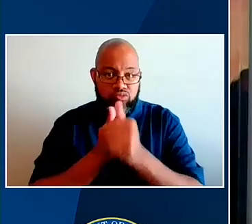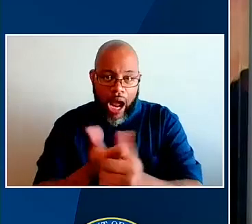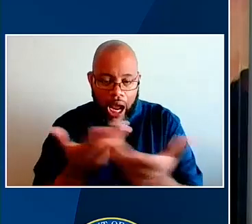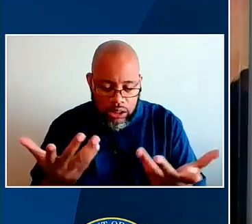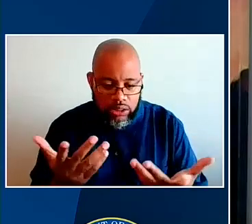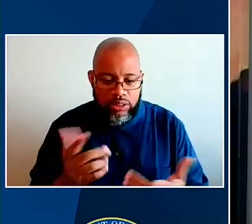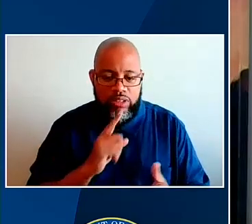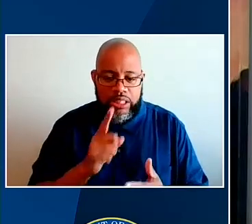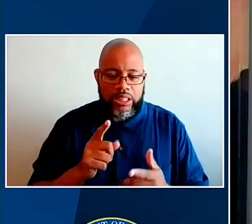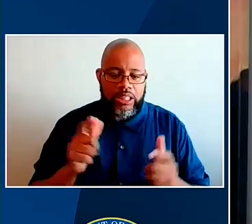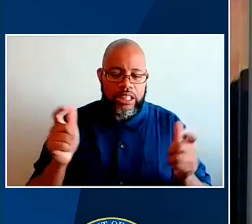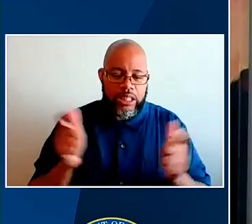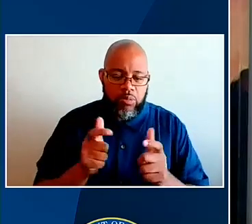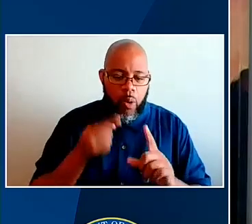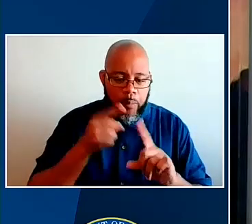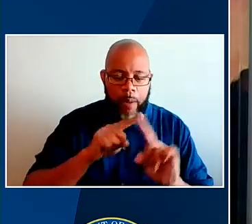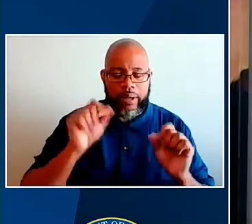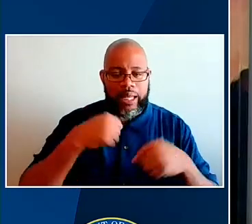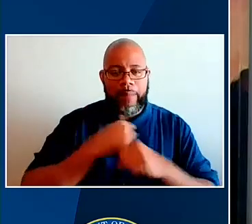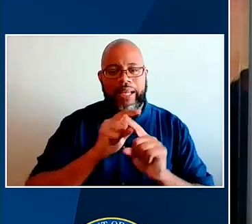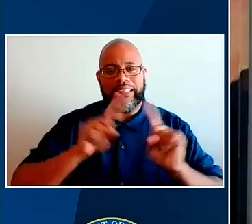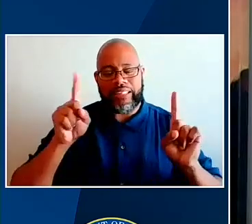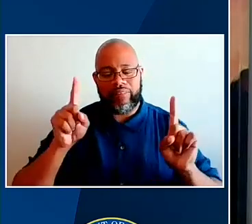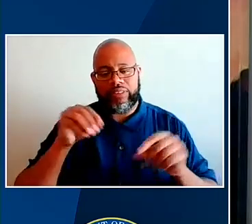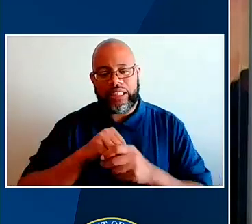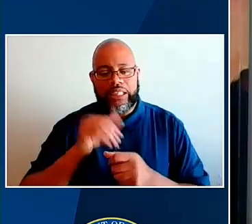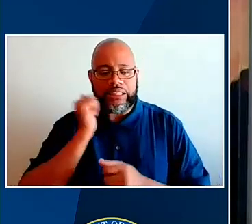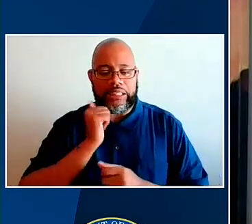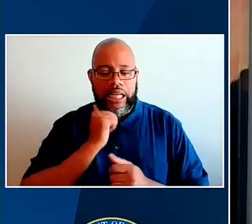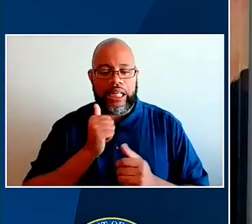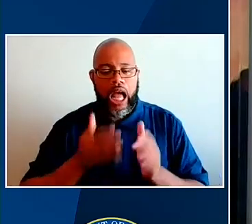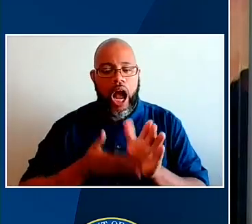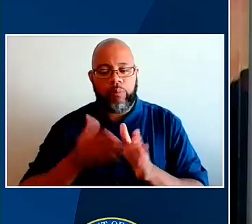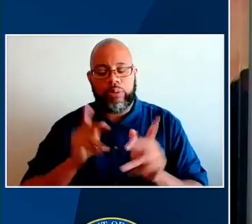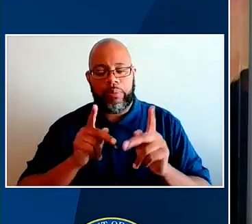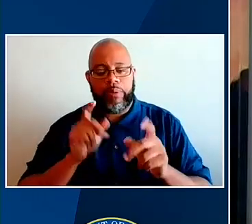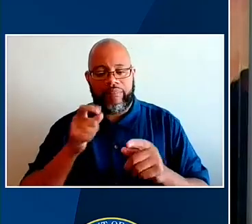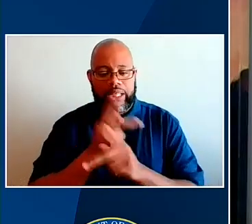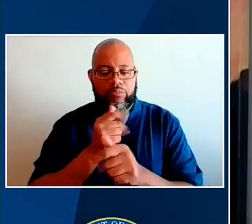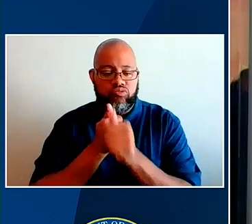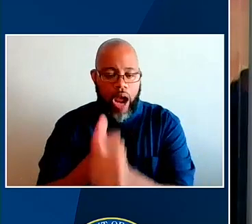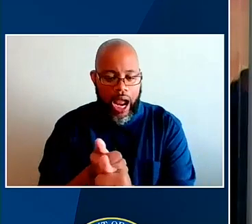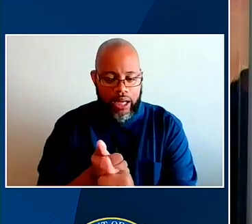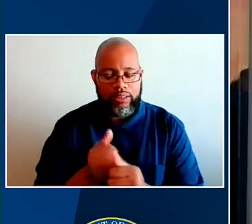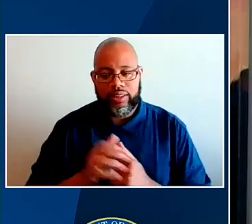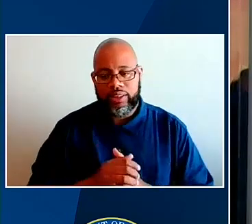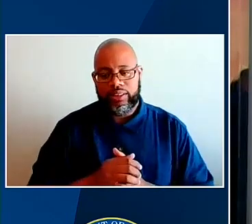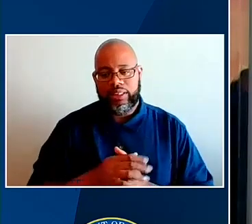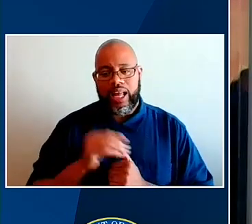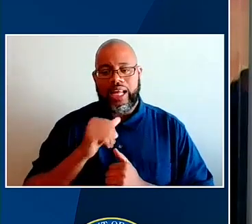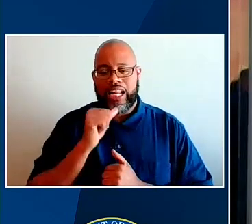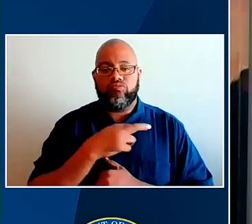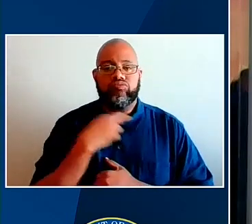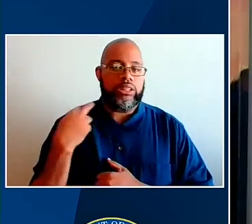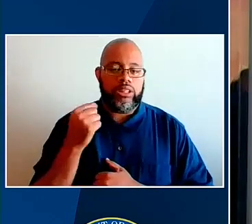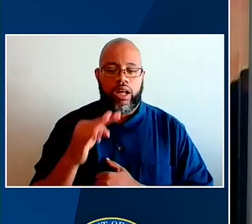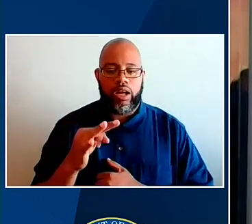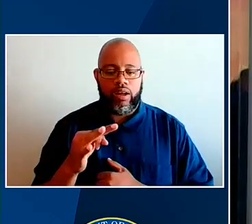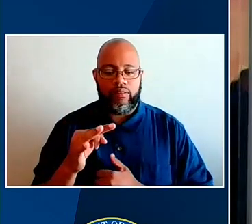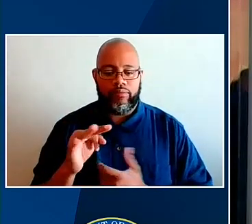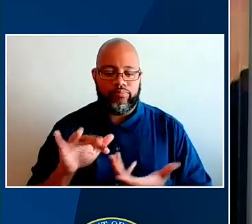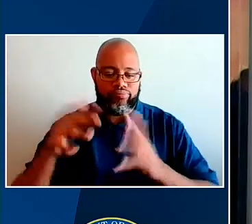it actually can make a difference in the daily operations that people have to keep track of, and the risk of innocent error.